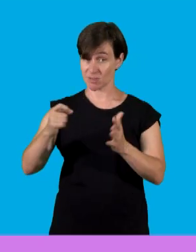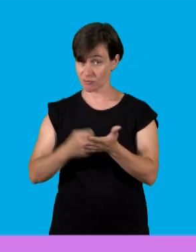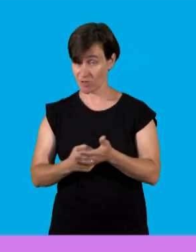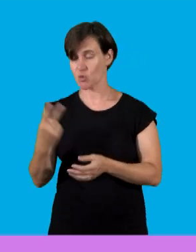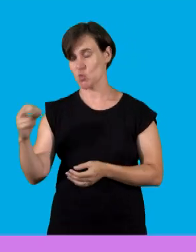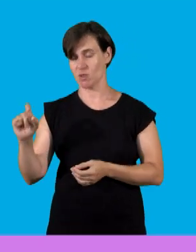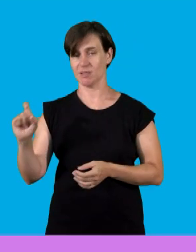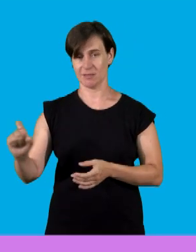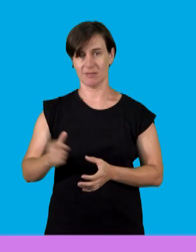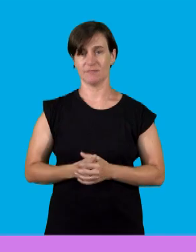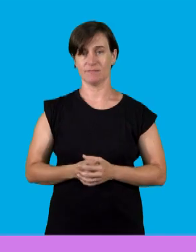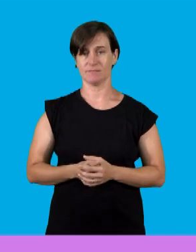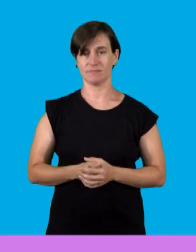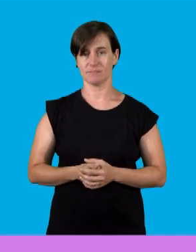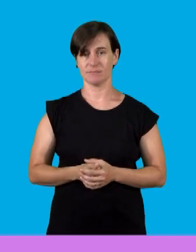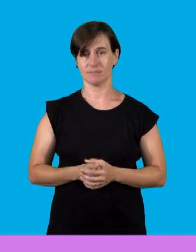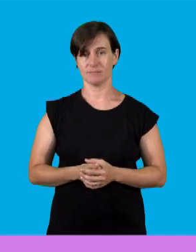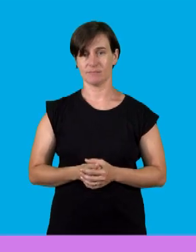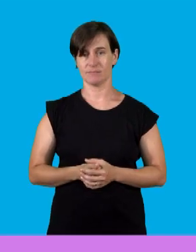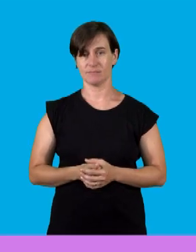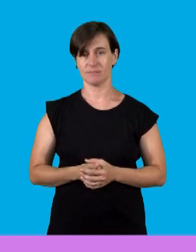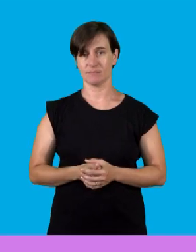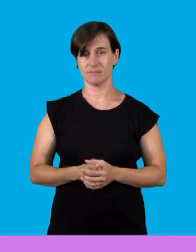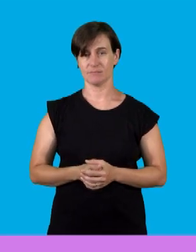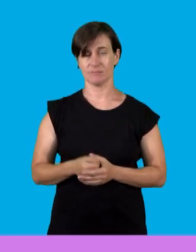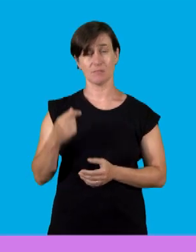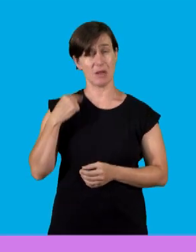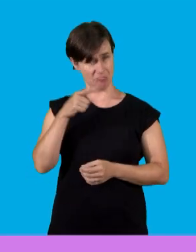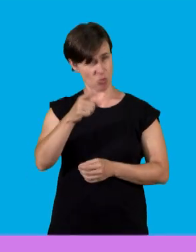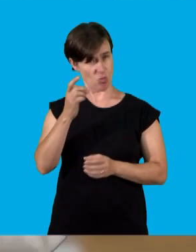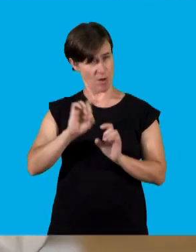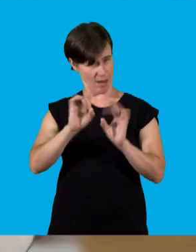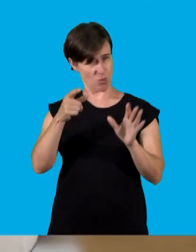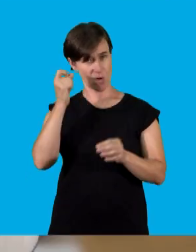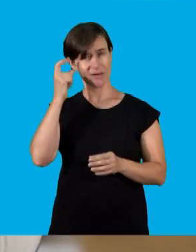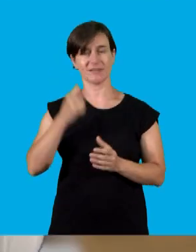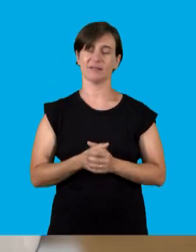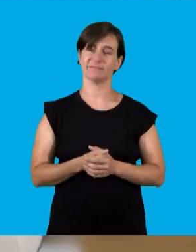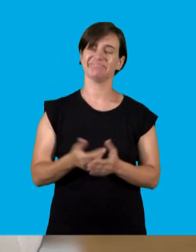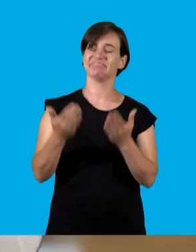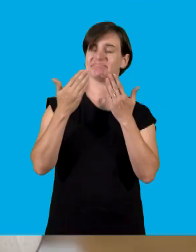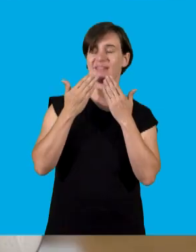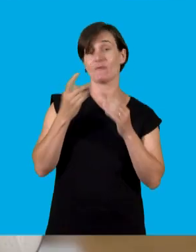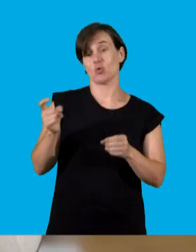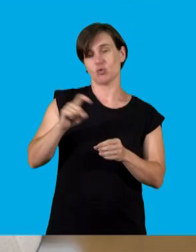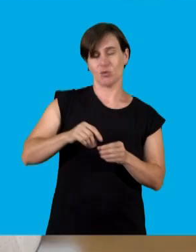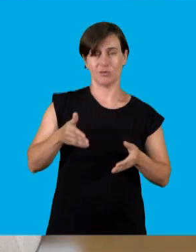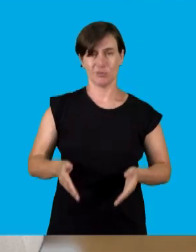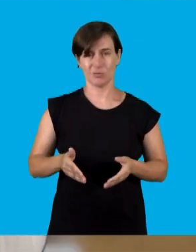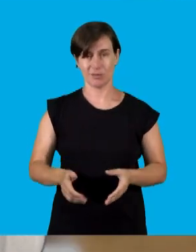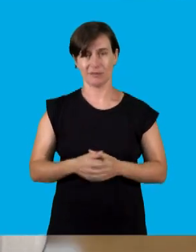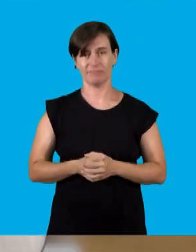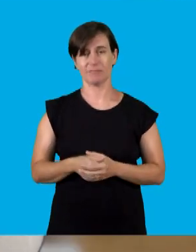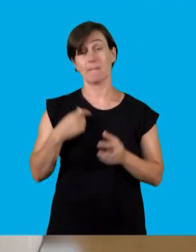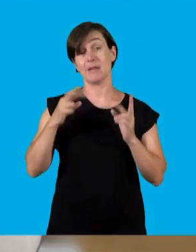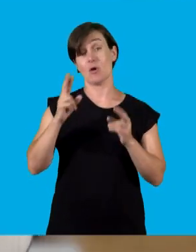12,726 rand and 20 cents. Okay, guys, I guess that's clear to all of you. Guys, thank you so much for joining me today.